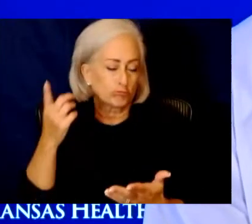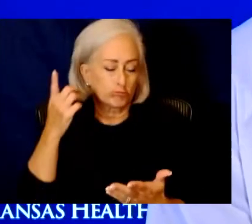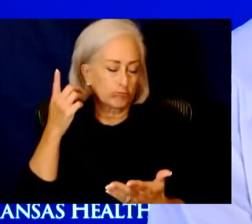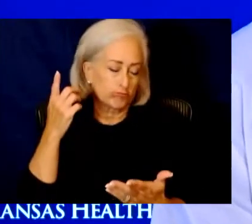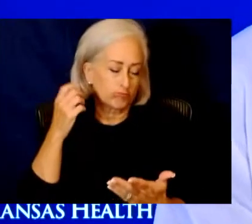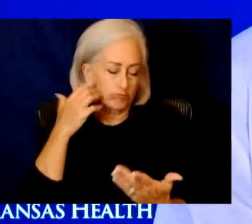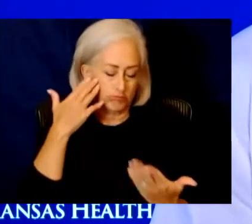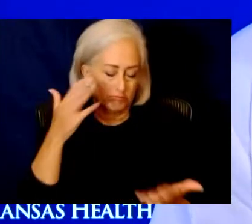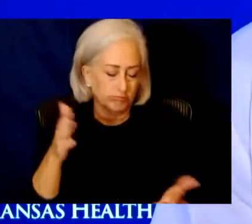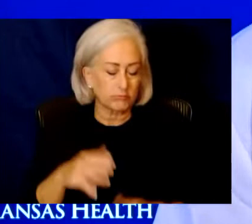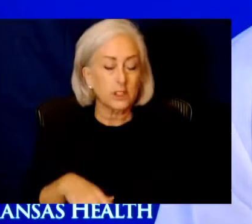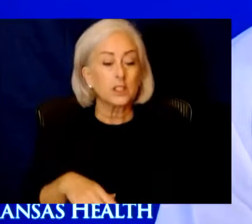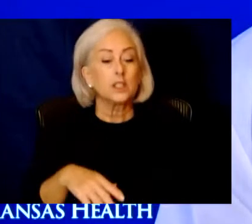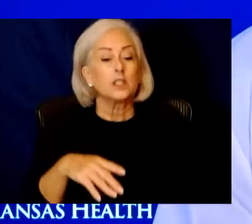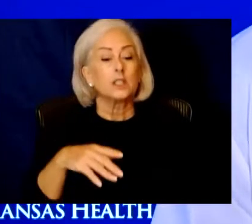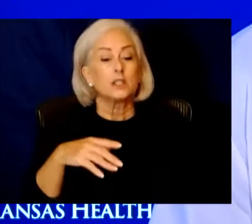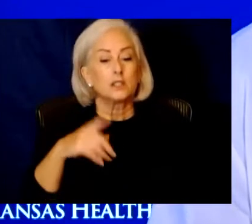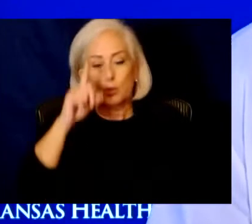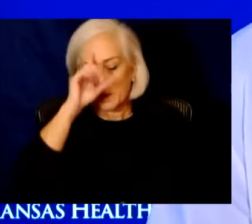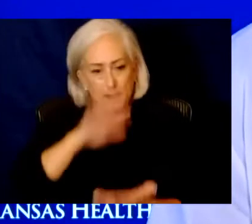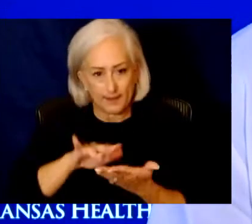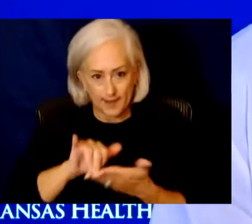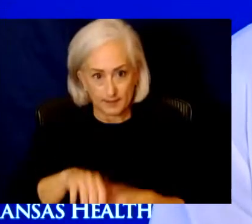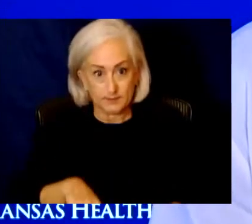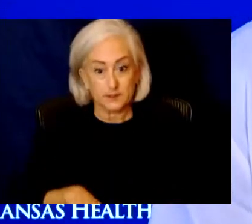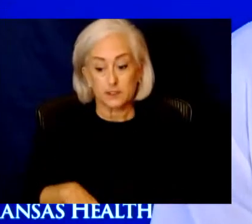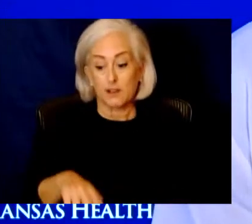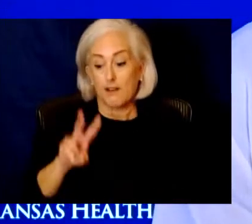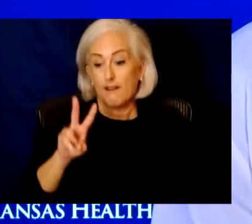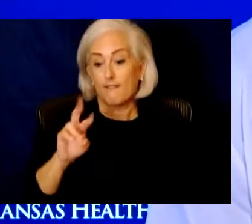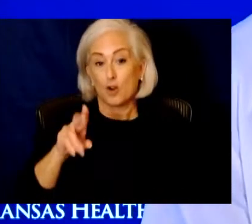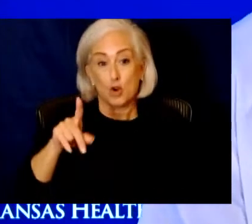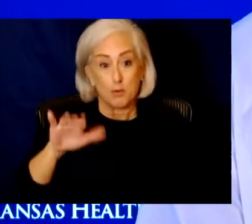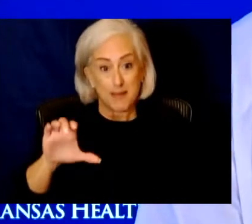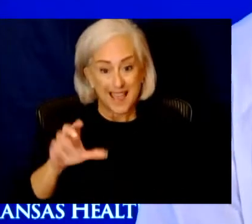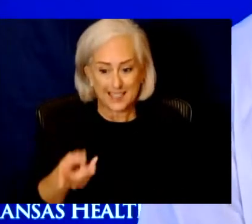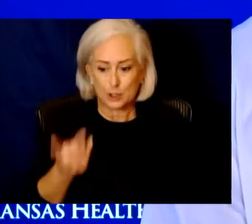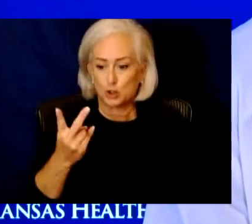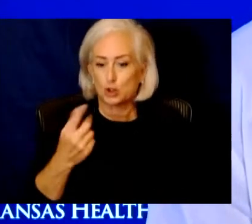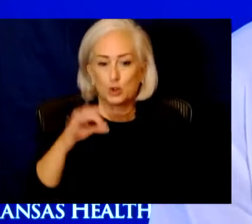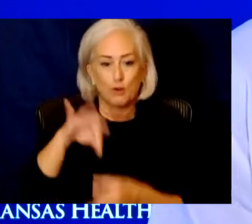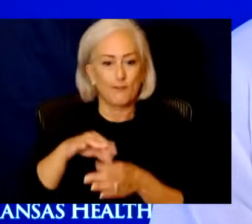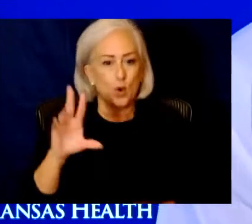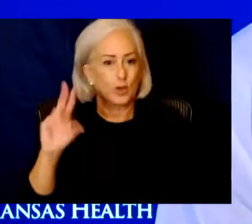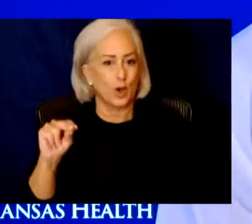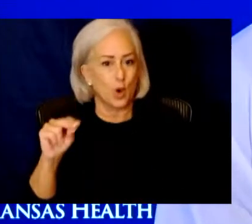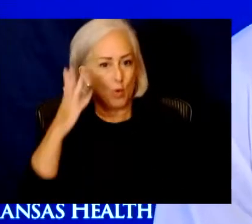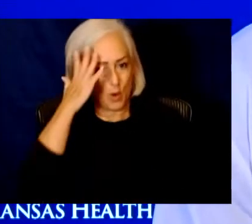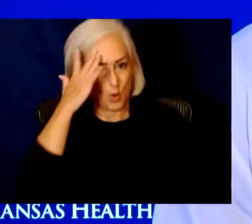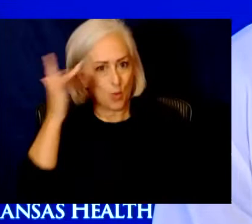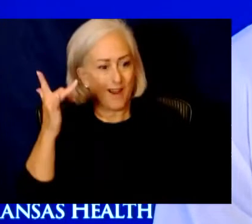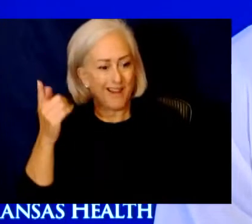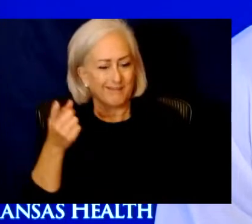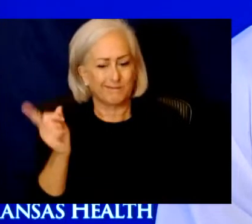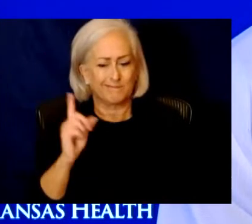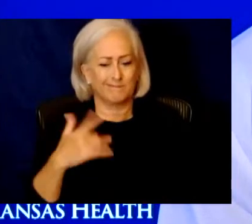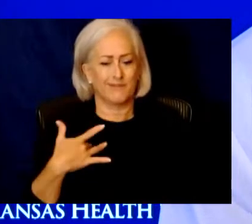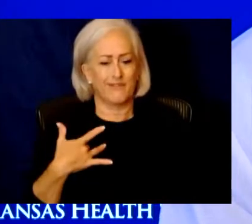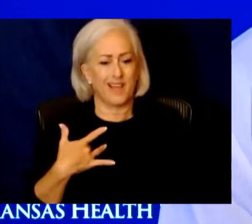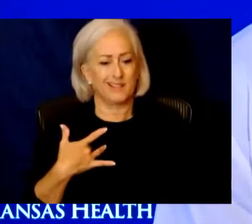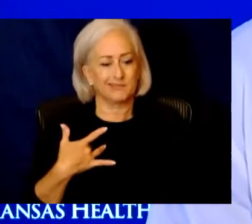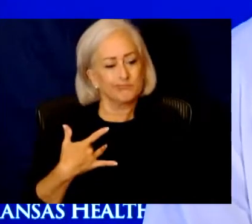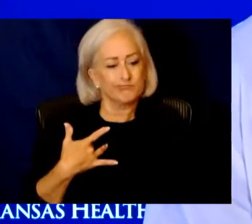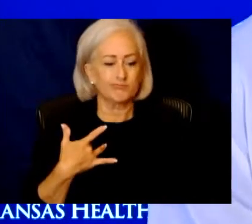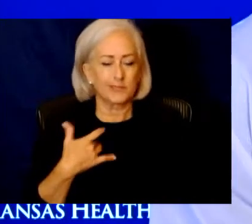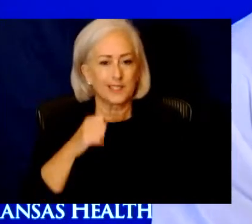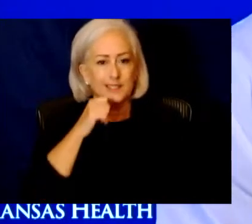were 2 who said no out of that. And that was just because it wasn't felt that there was noted